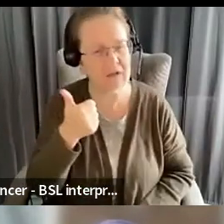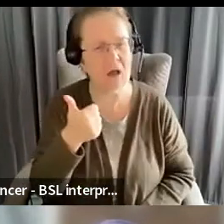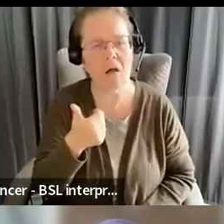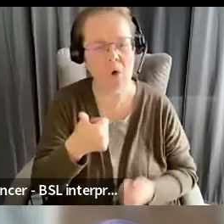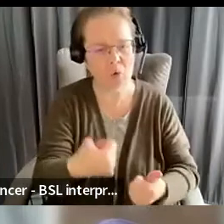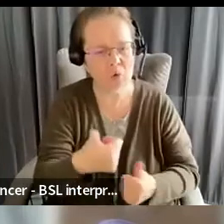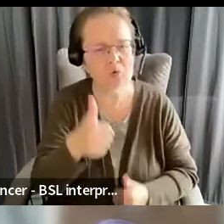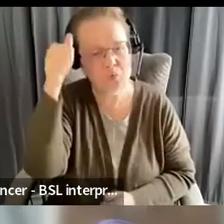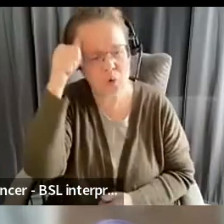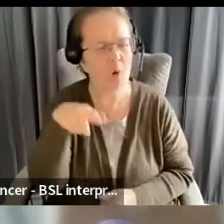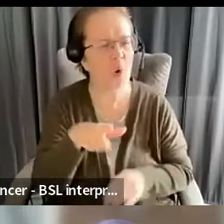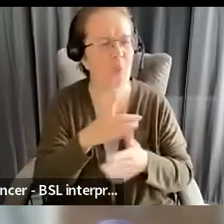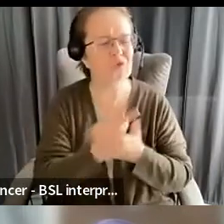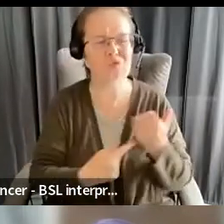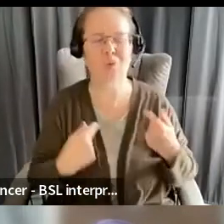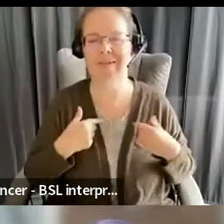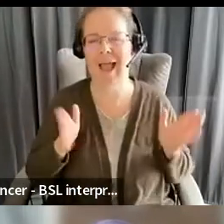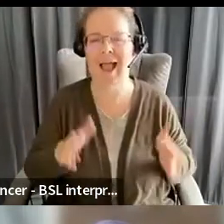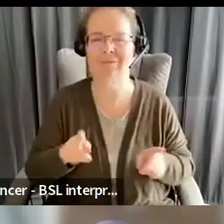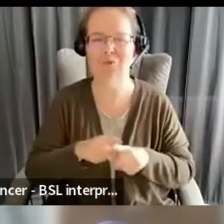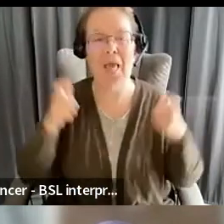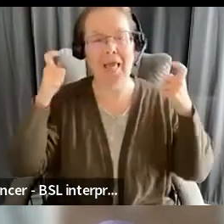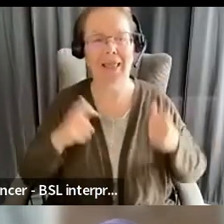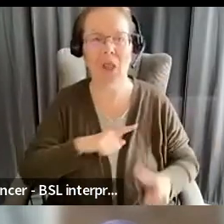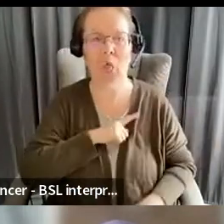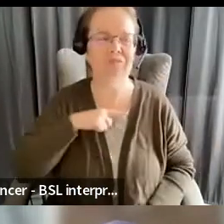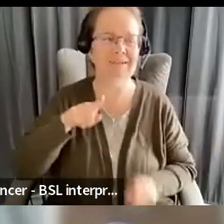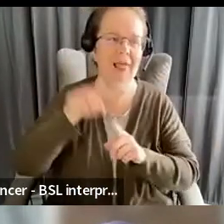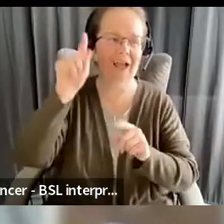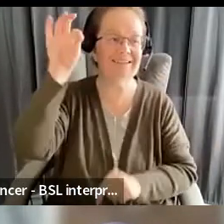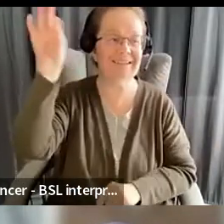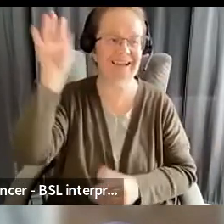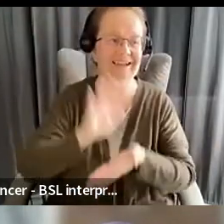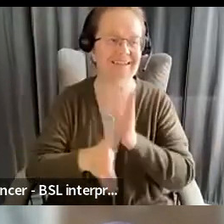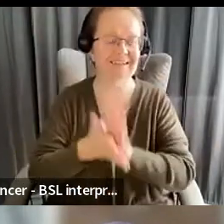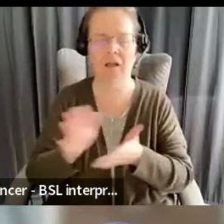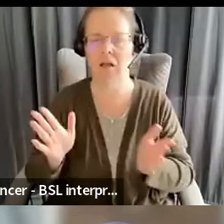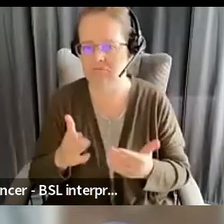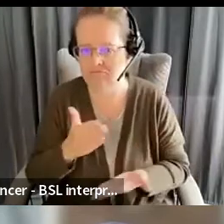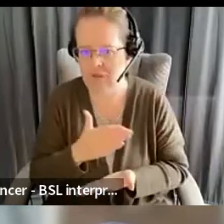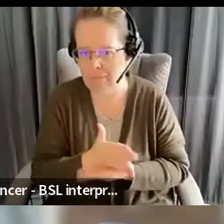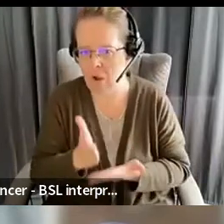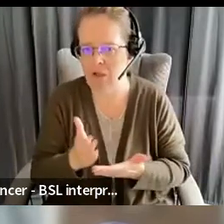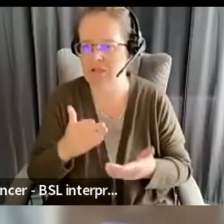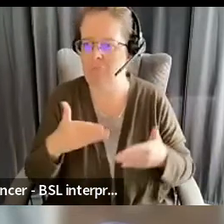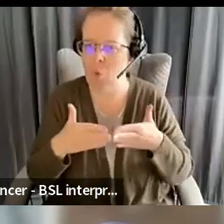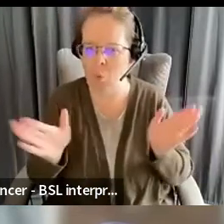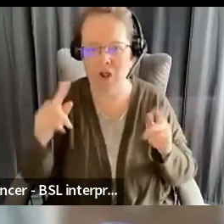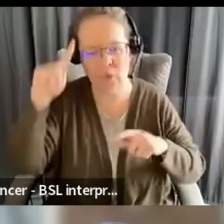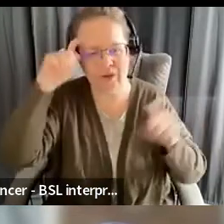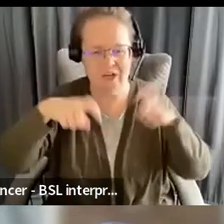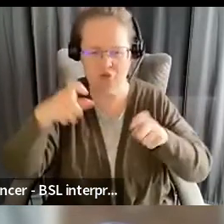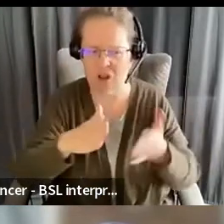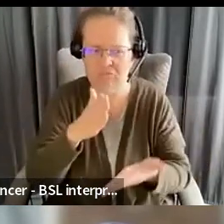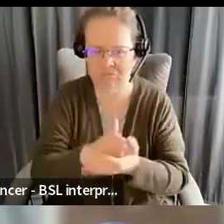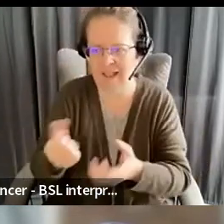just something you feel you have to do for legal reasons or for numbers, and then actually it's part of a wider initiative to